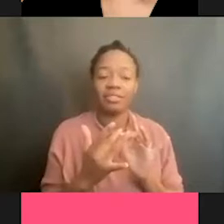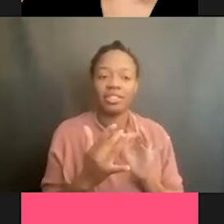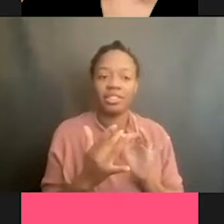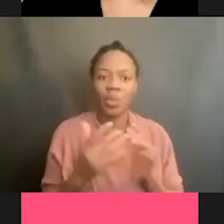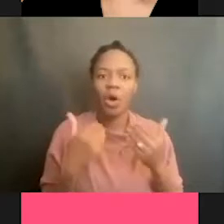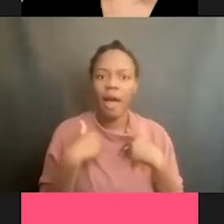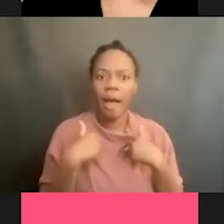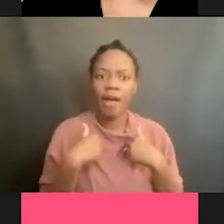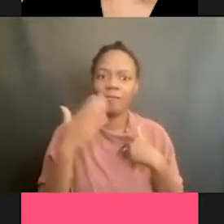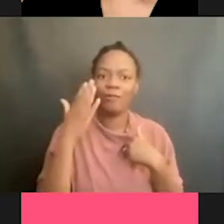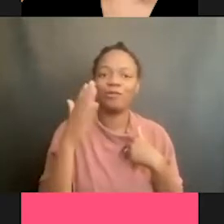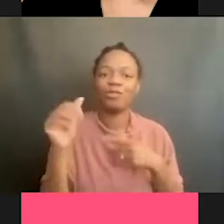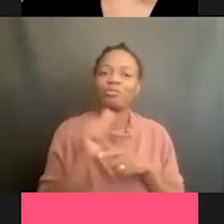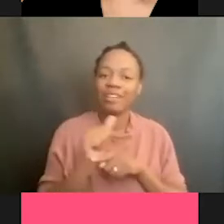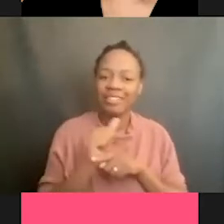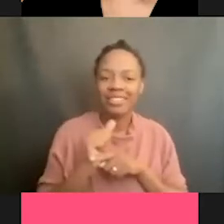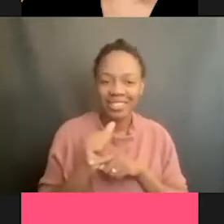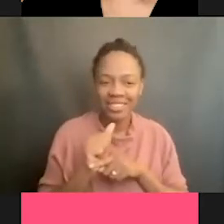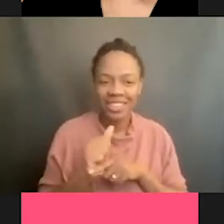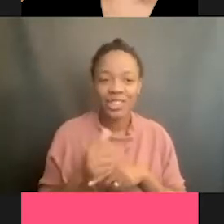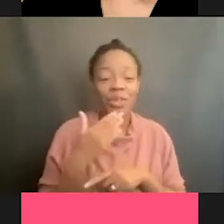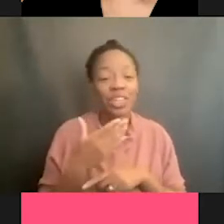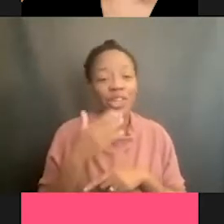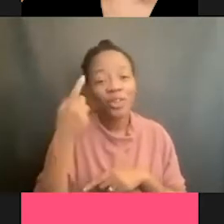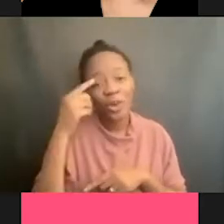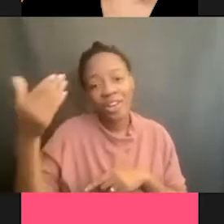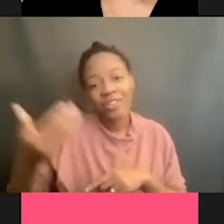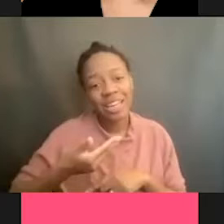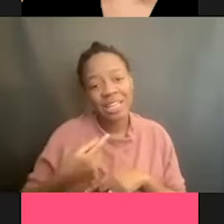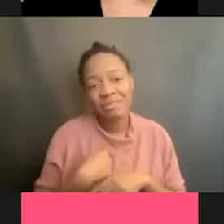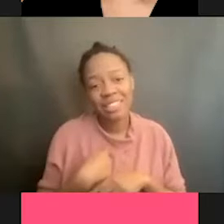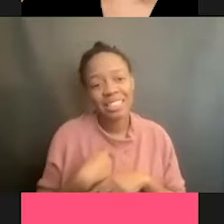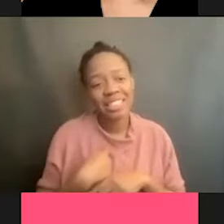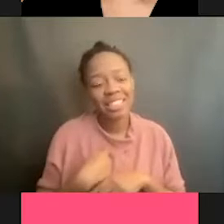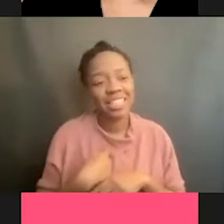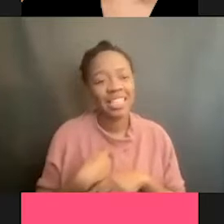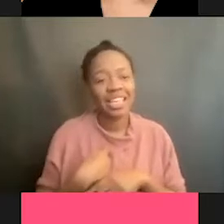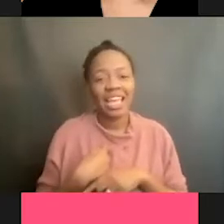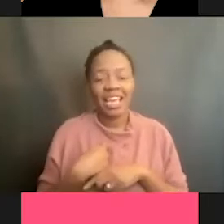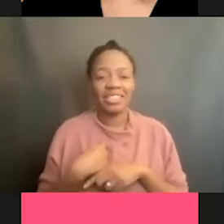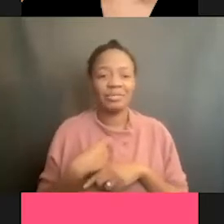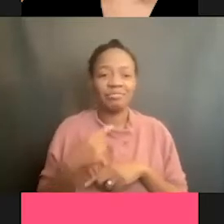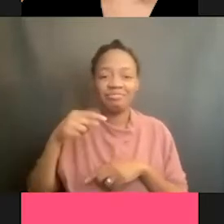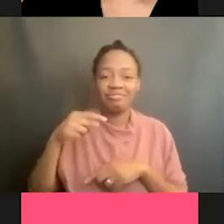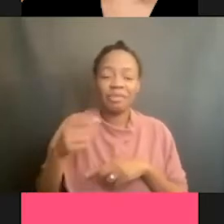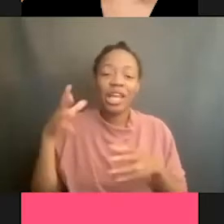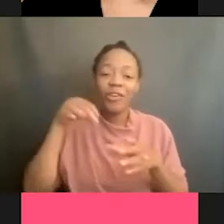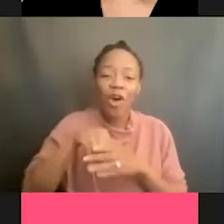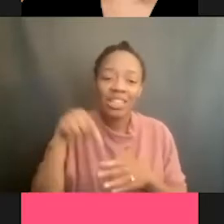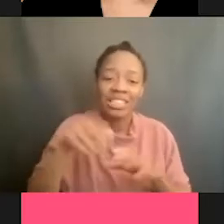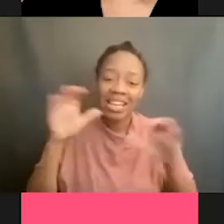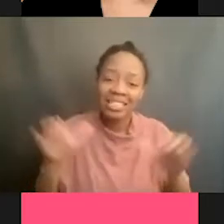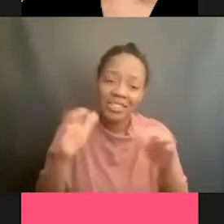future practices as well. So I thank you all for inviting me and doing this activity with me as well. Thank you so